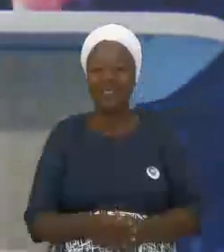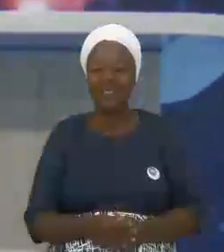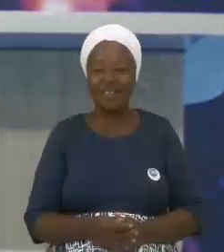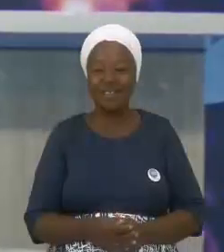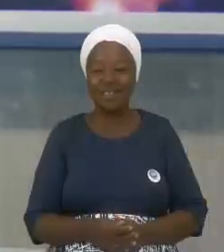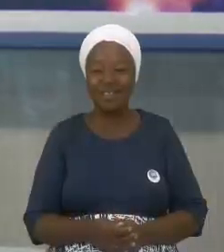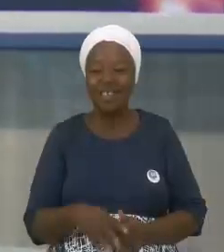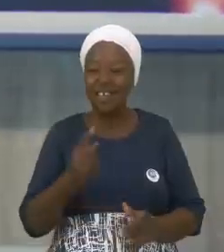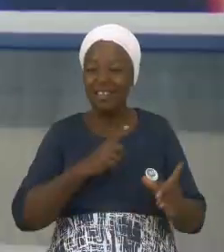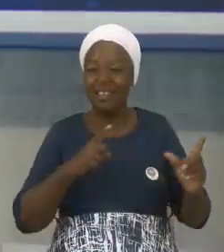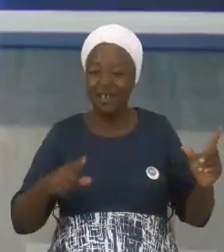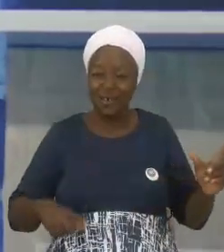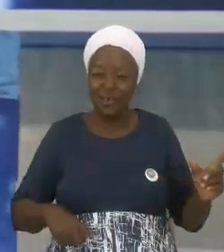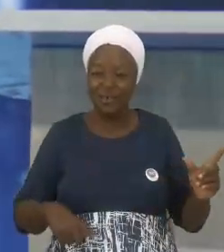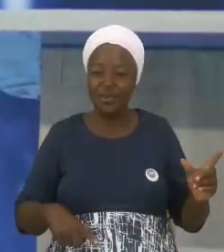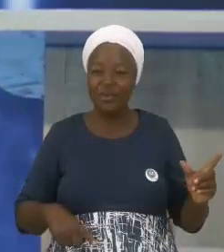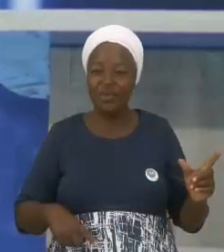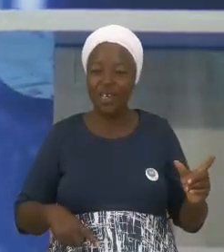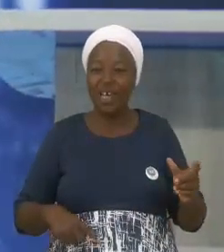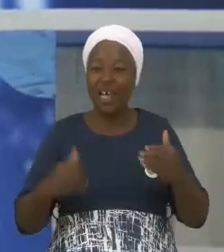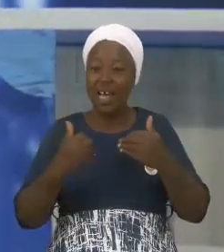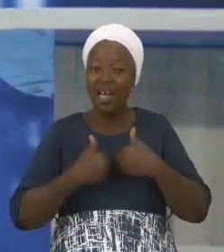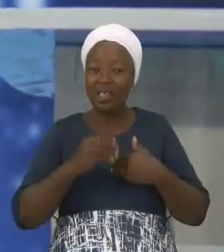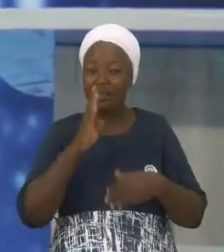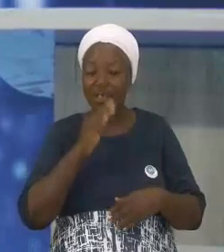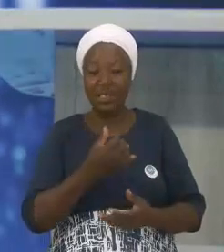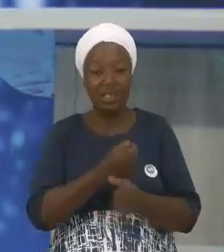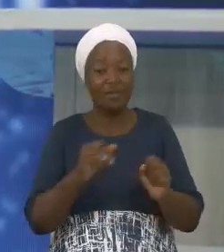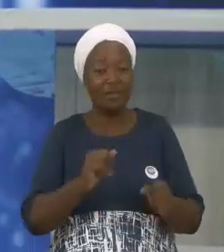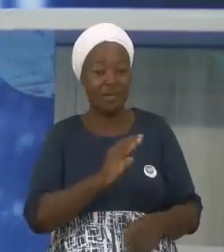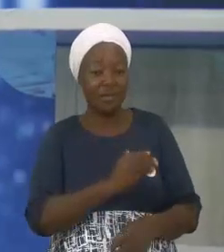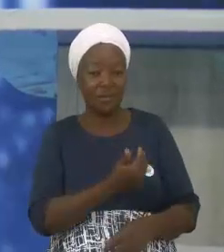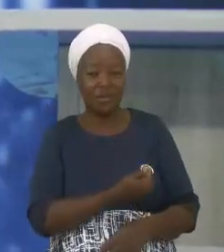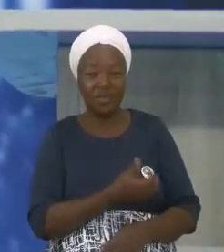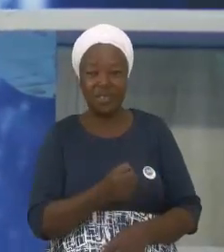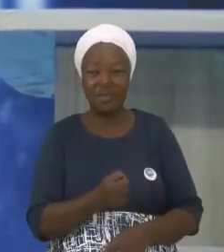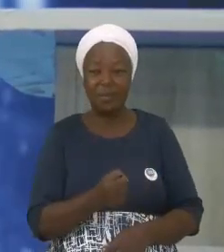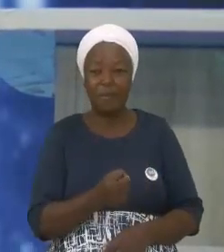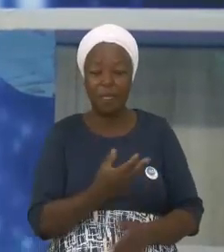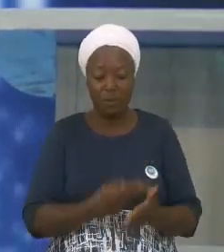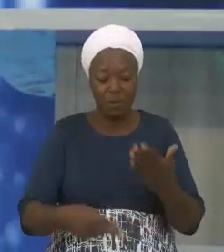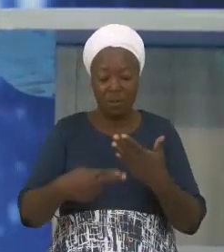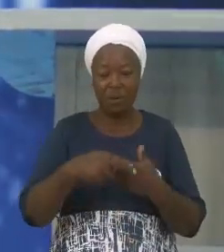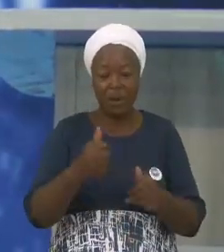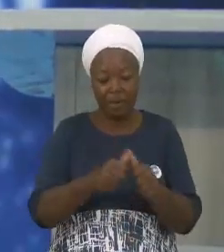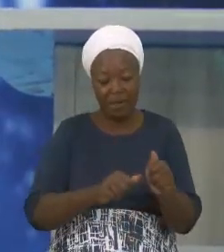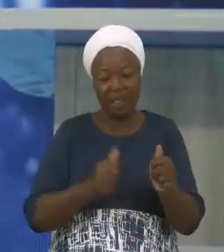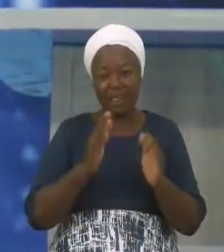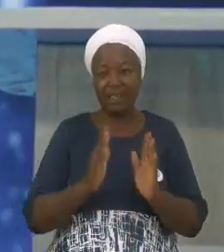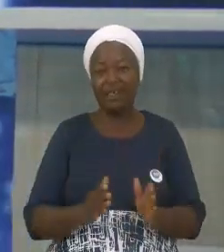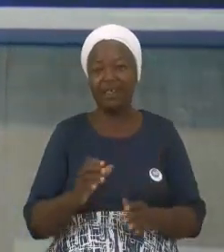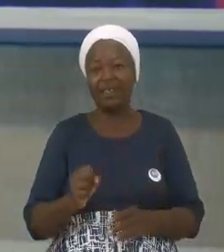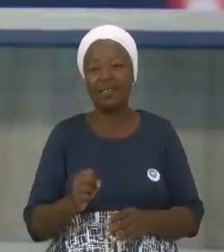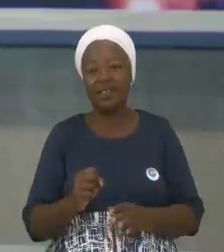The Lord has been saving souls, restoring backsliders,